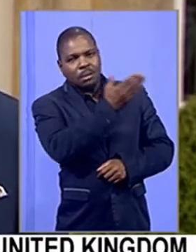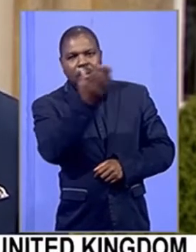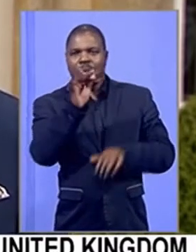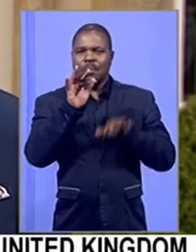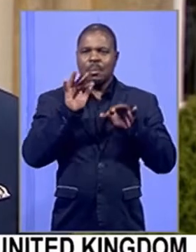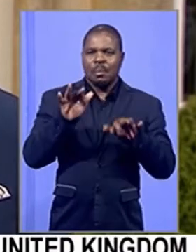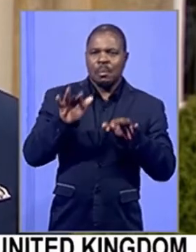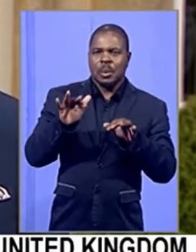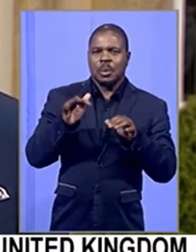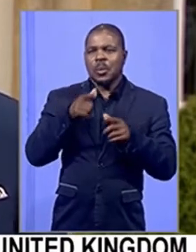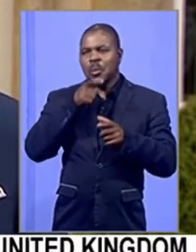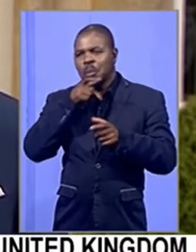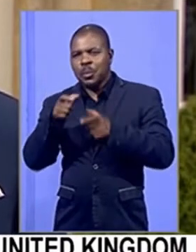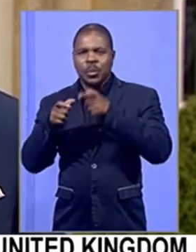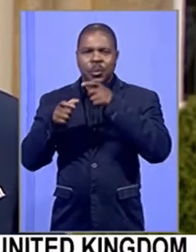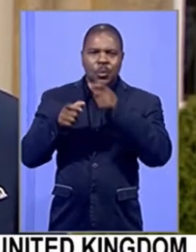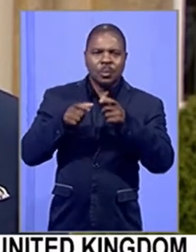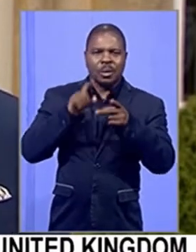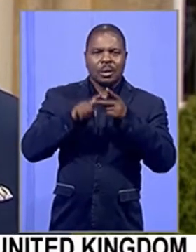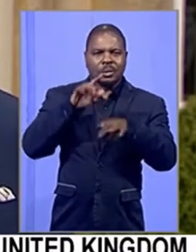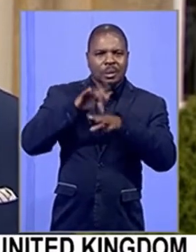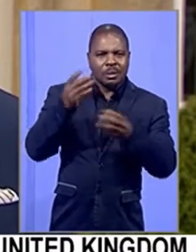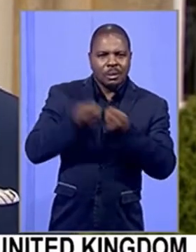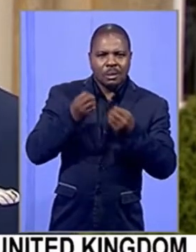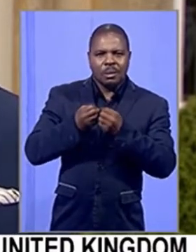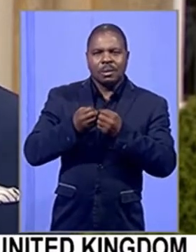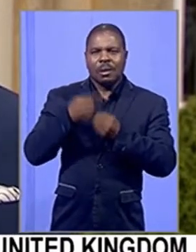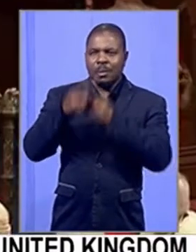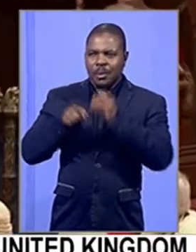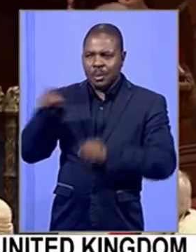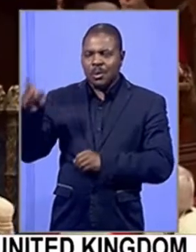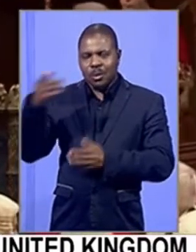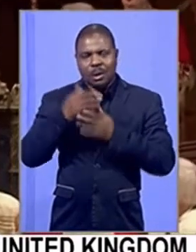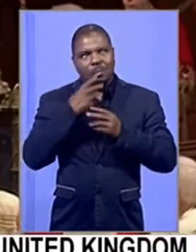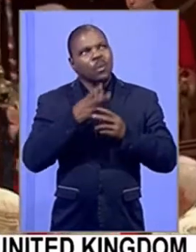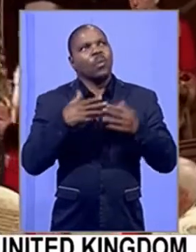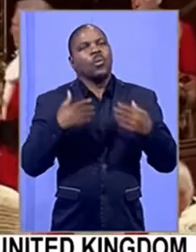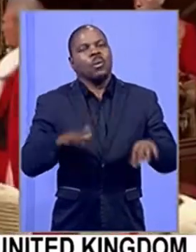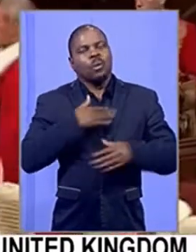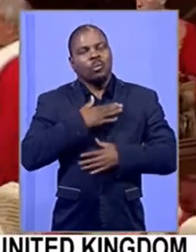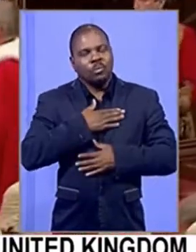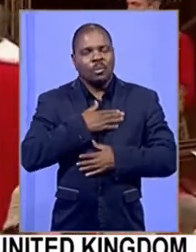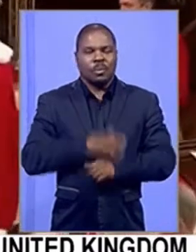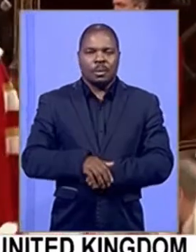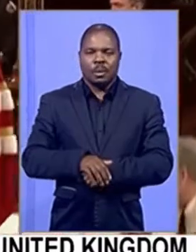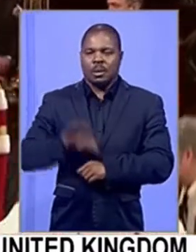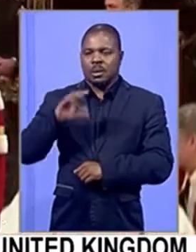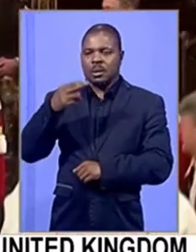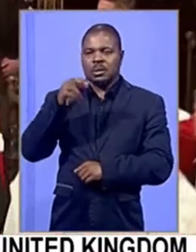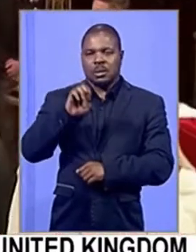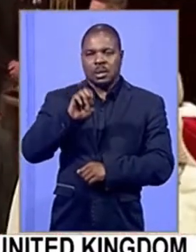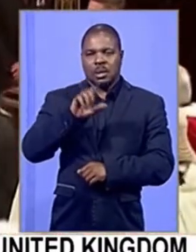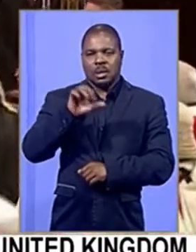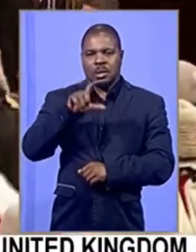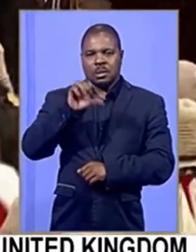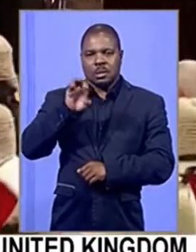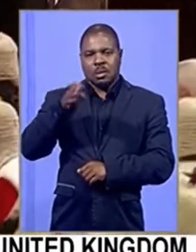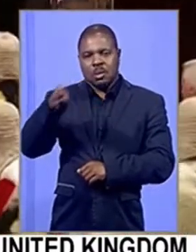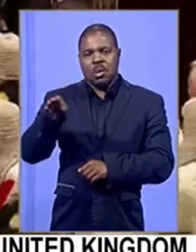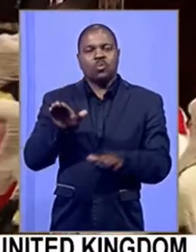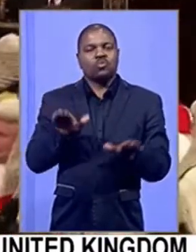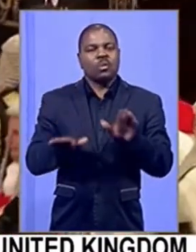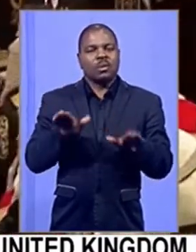reaction and the touching things that have been said about him. Charles o ile a tsenela moletlo wa Commonwealth ka Rwanda legatong